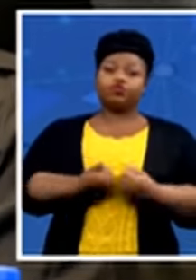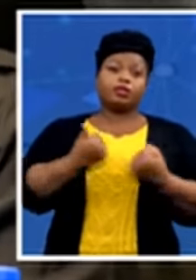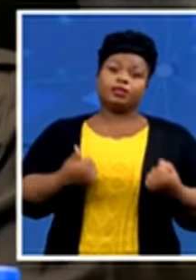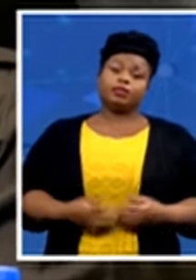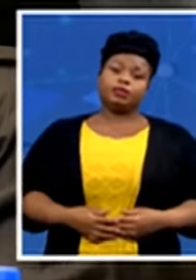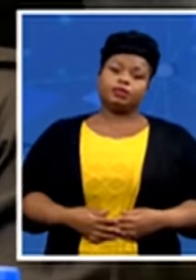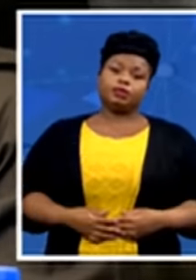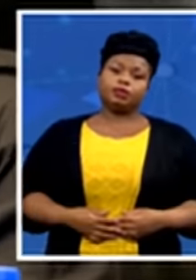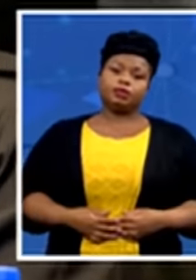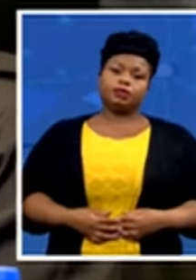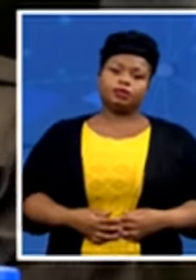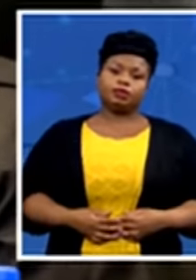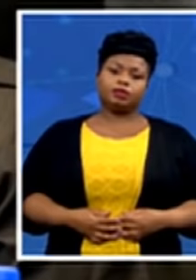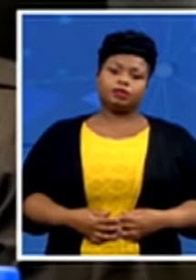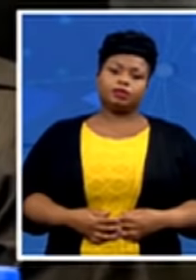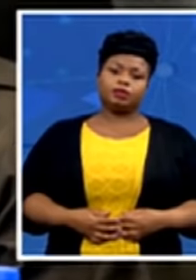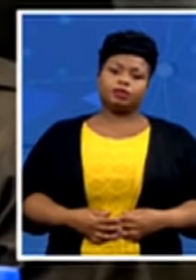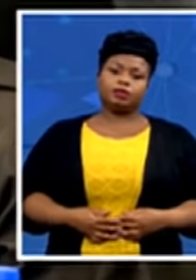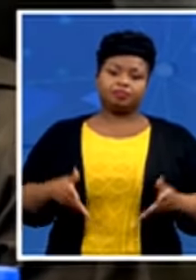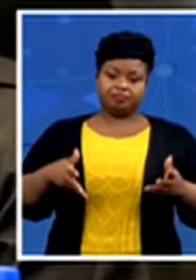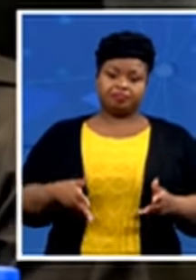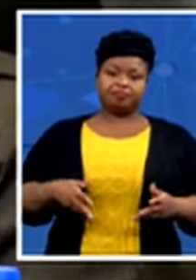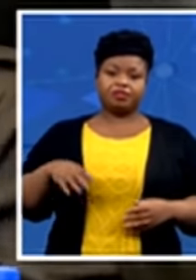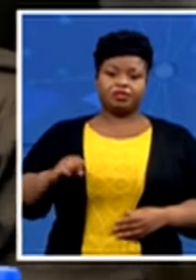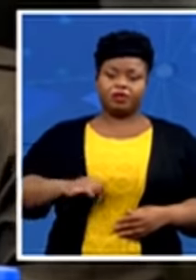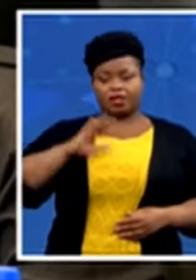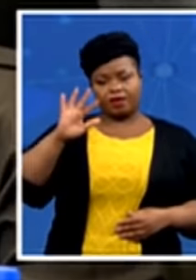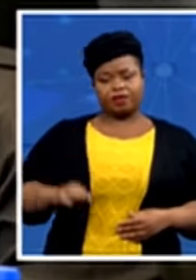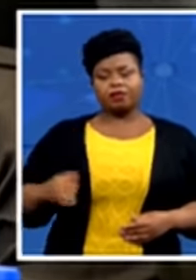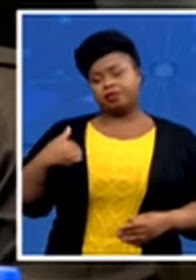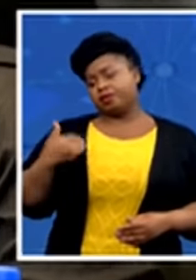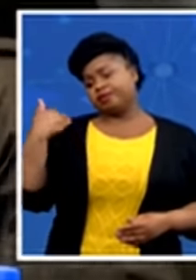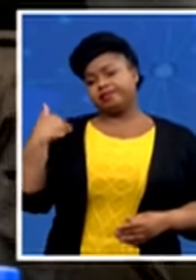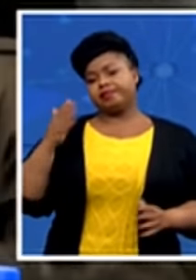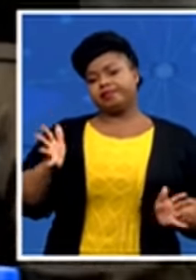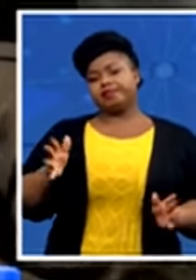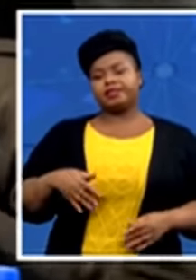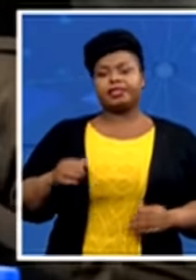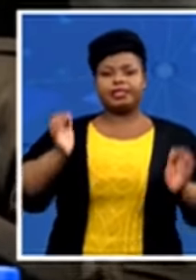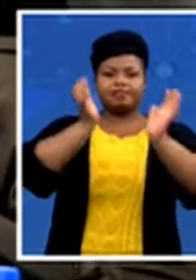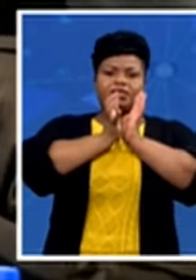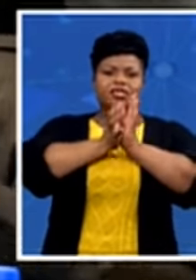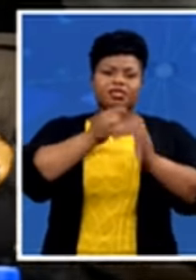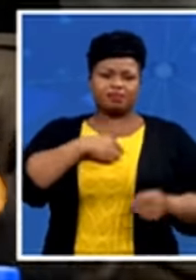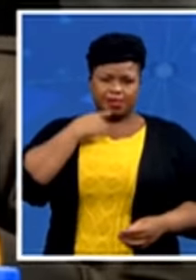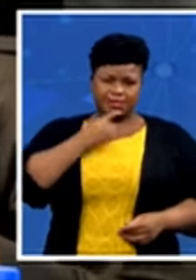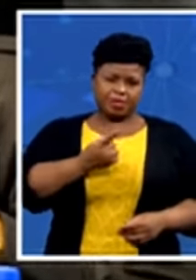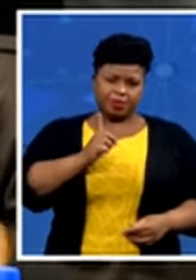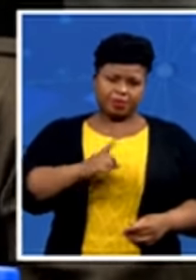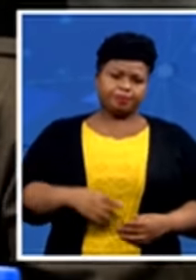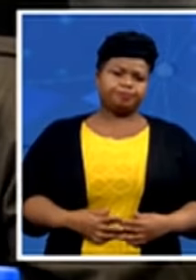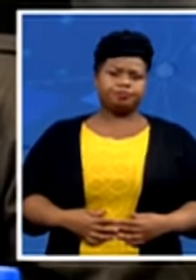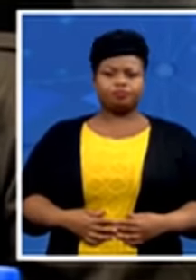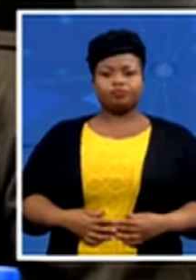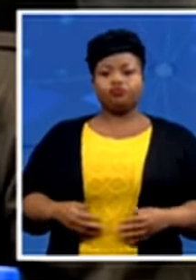in South Africa. I attended a meeting where it was said that look, it's only here where you find a problem